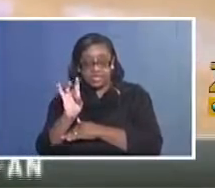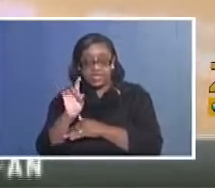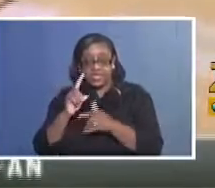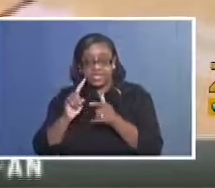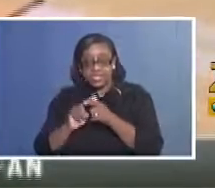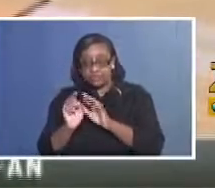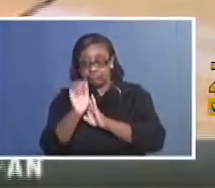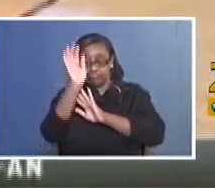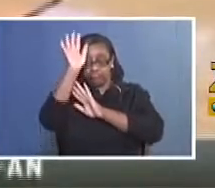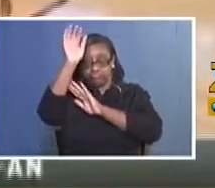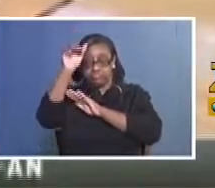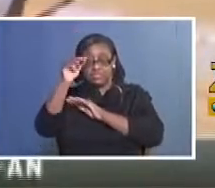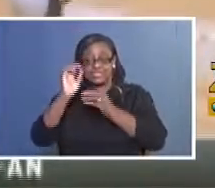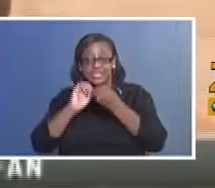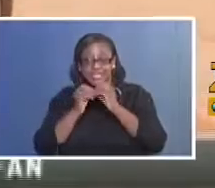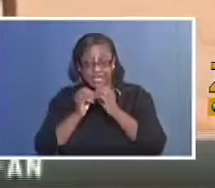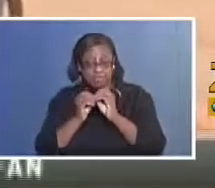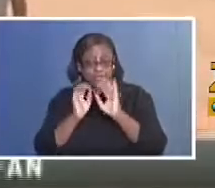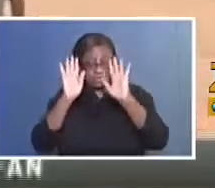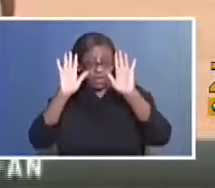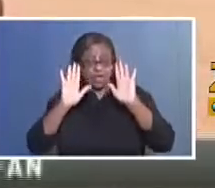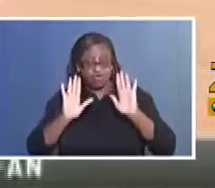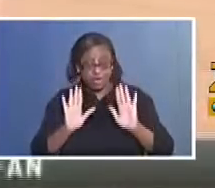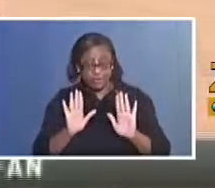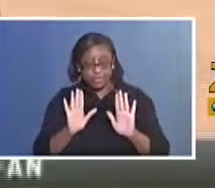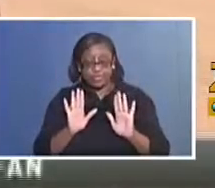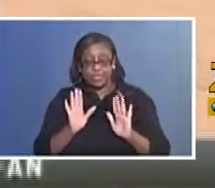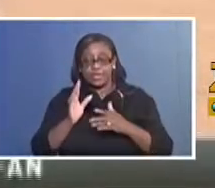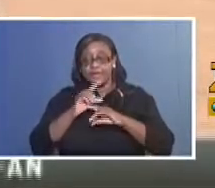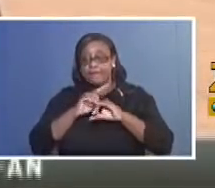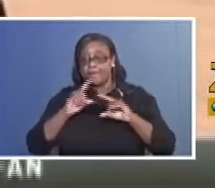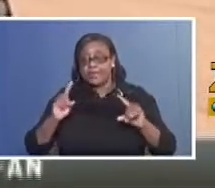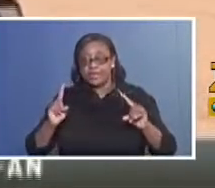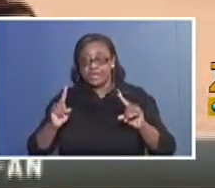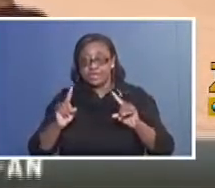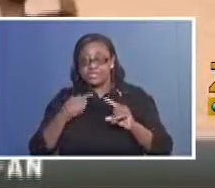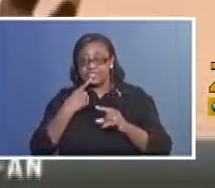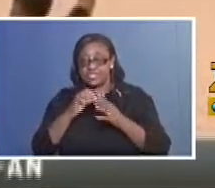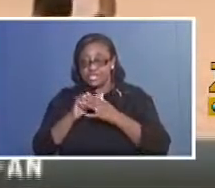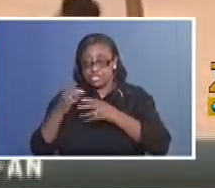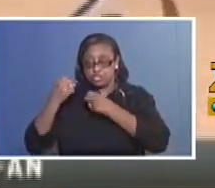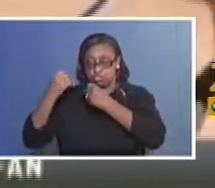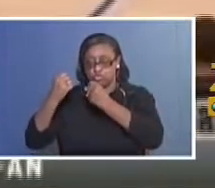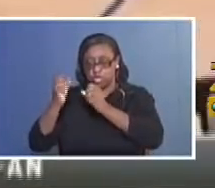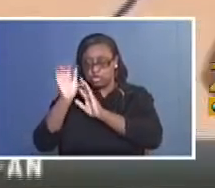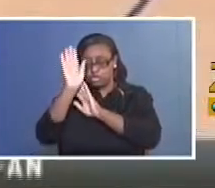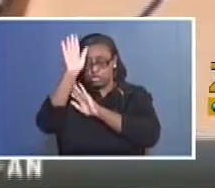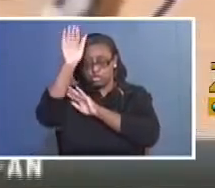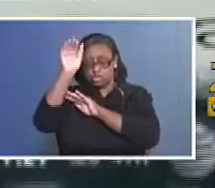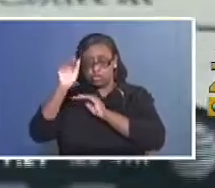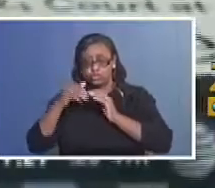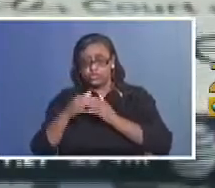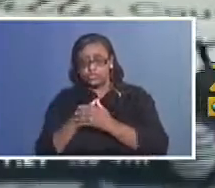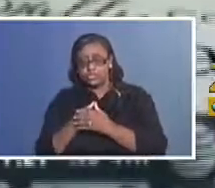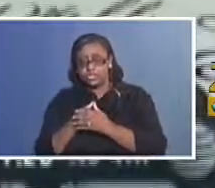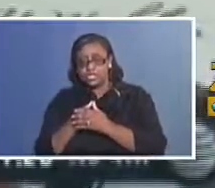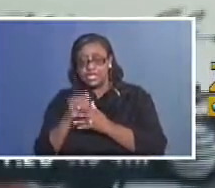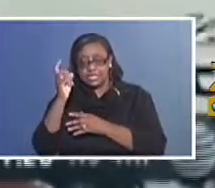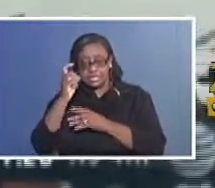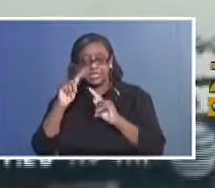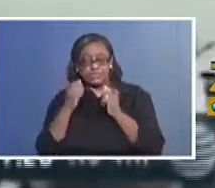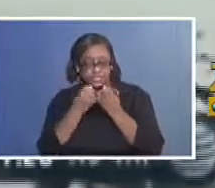deep. Those numbers aren't incredible, but he could potentially serve as a solid shooting option and instant offense to a